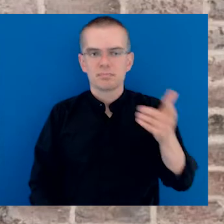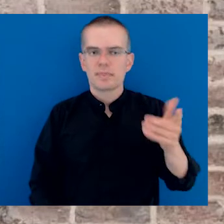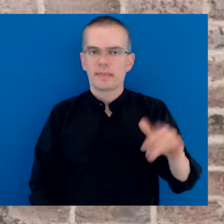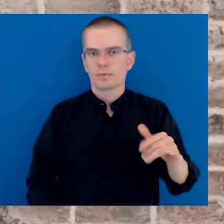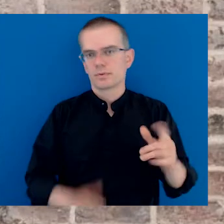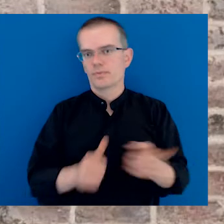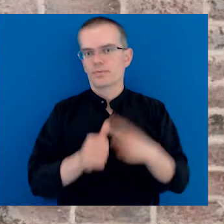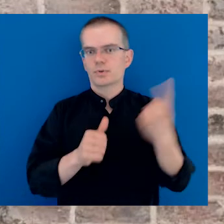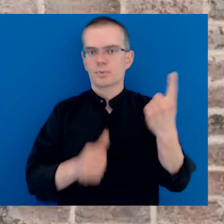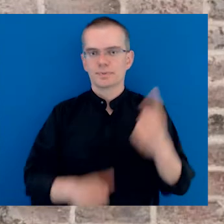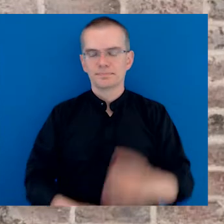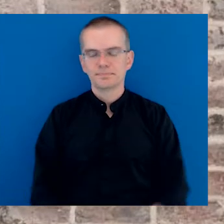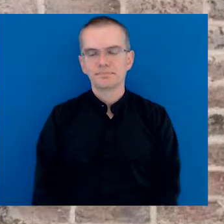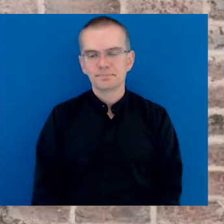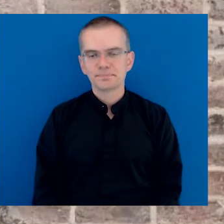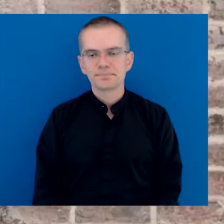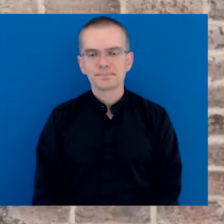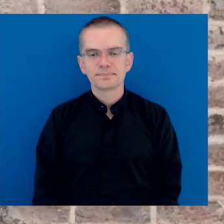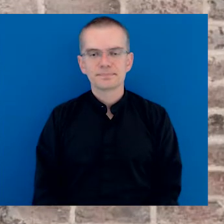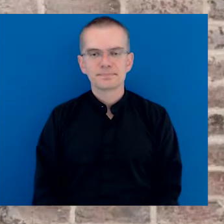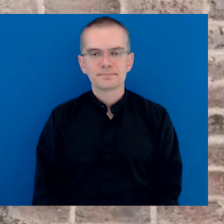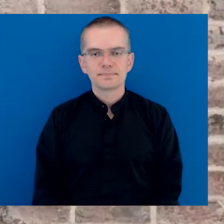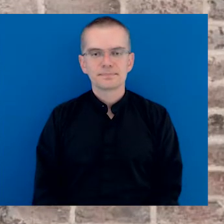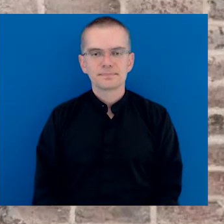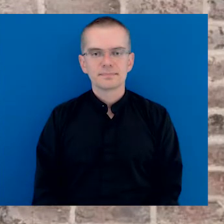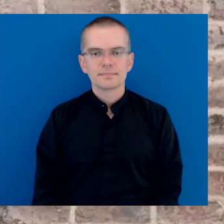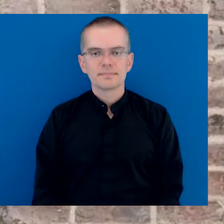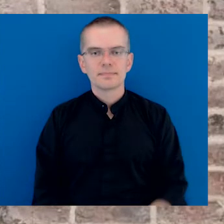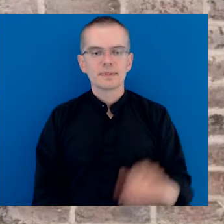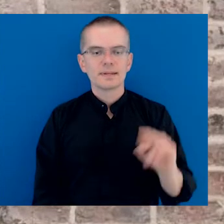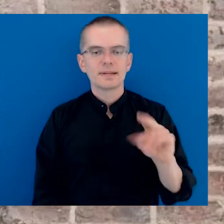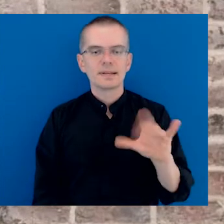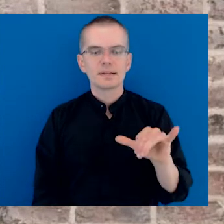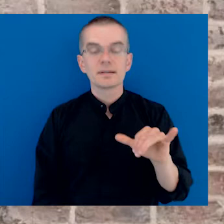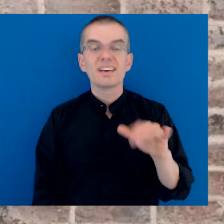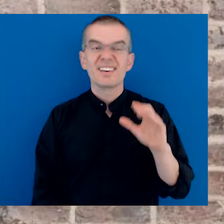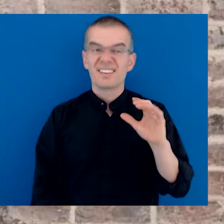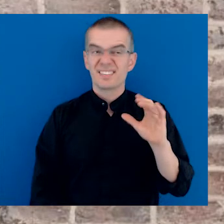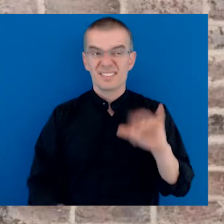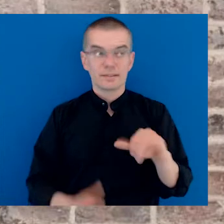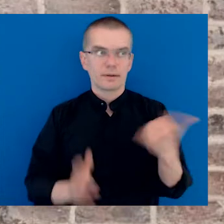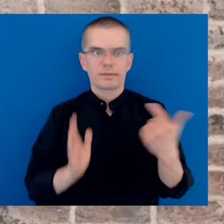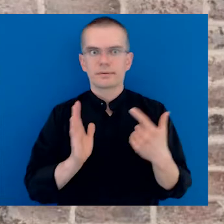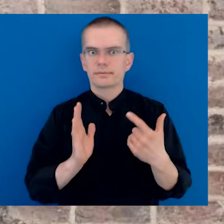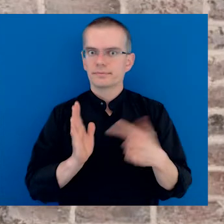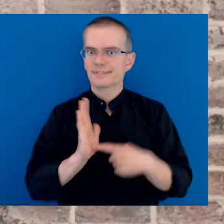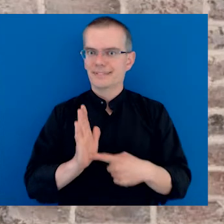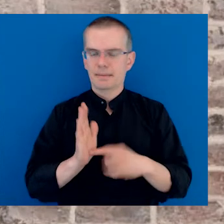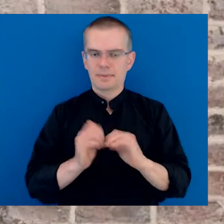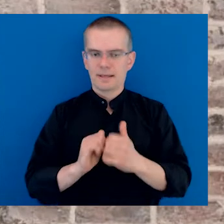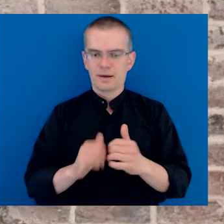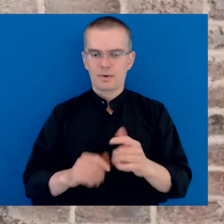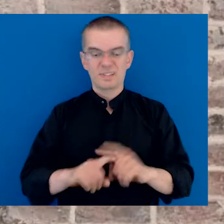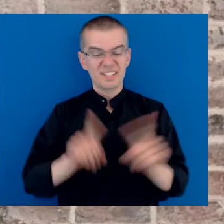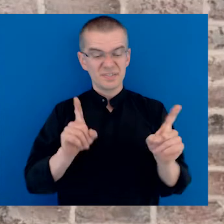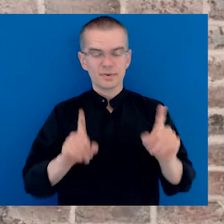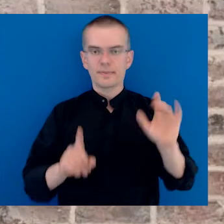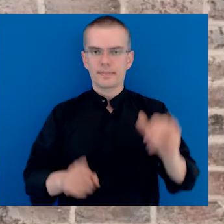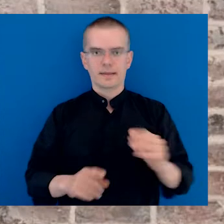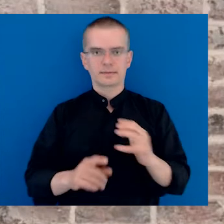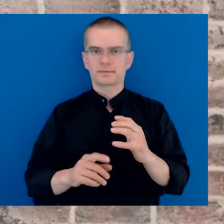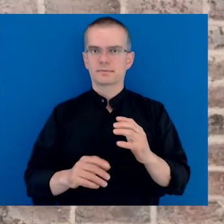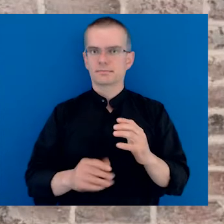well. Absolutely. And that's another example of your difference being your gift. So instead of seeing the deafness